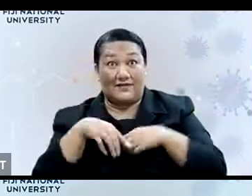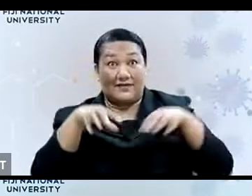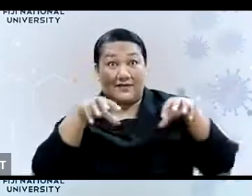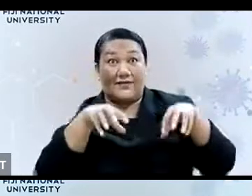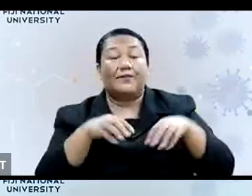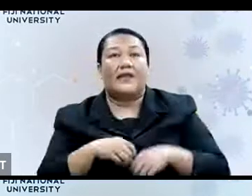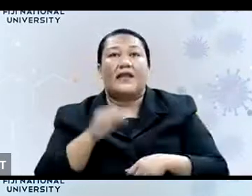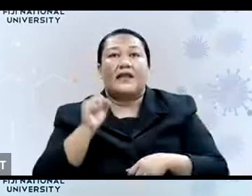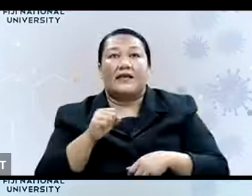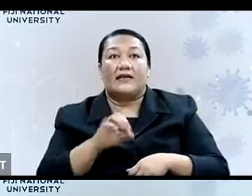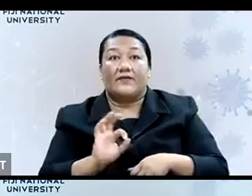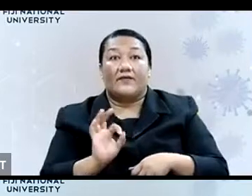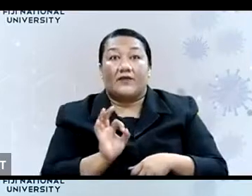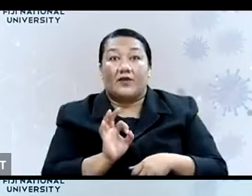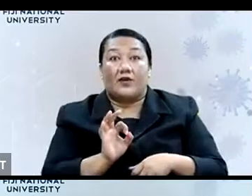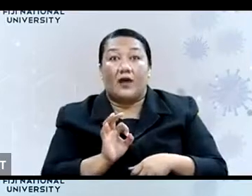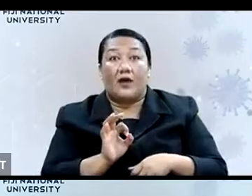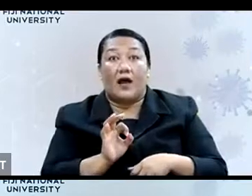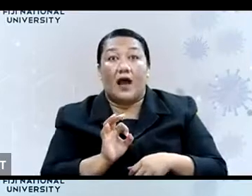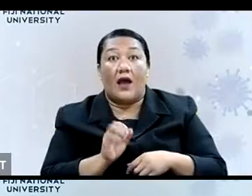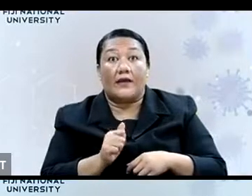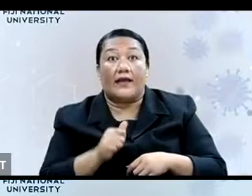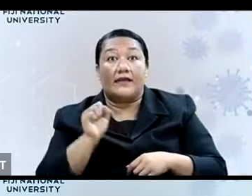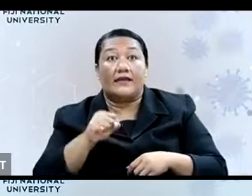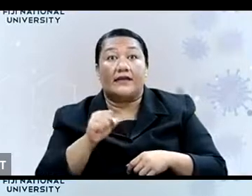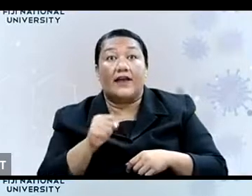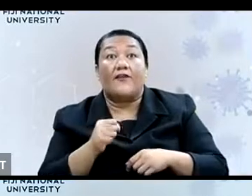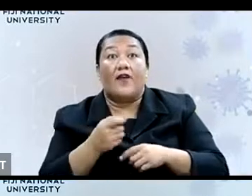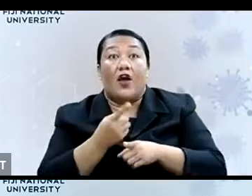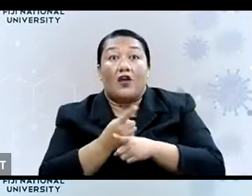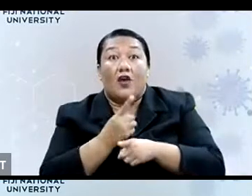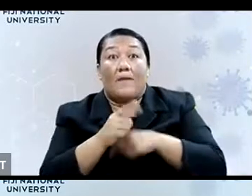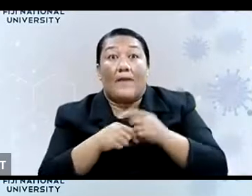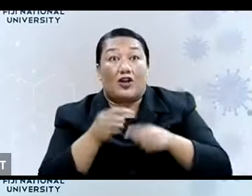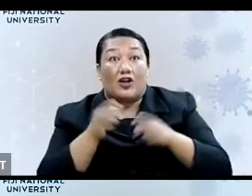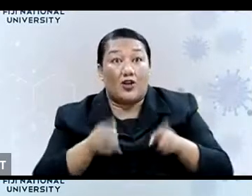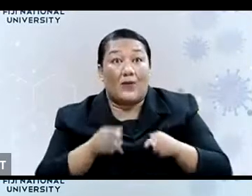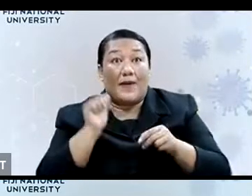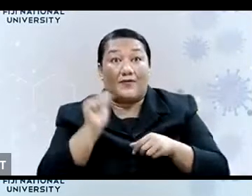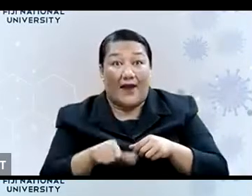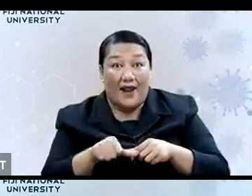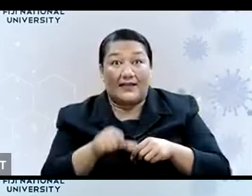and anti-discrimination earlier. I thought it'd be important also to mention that